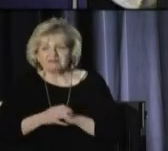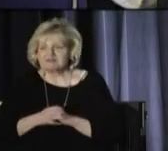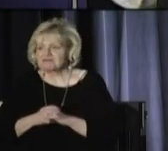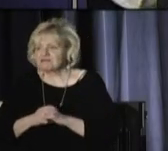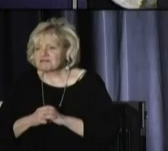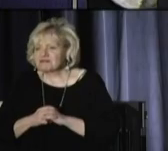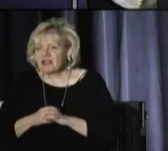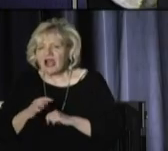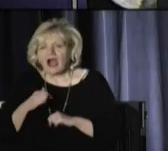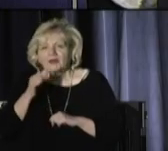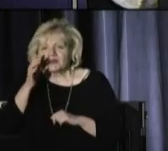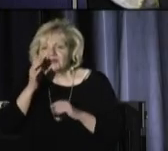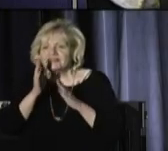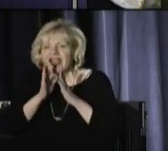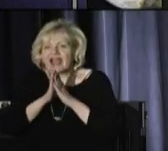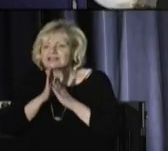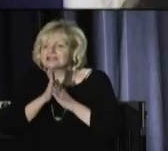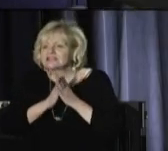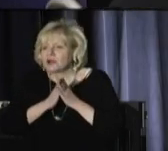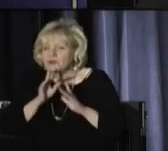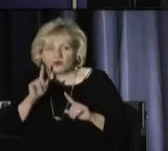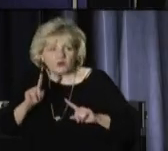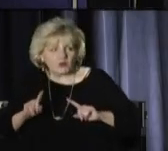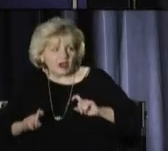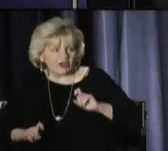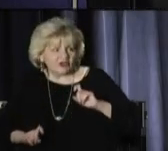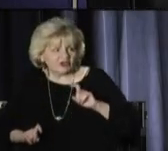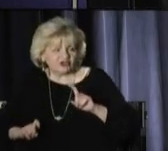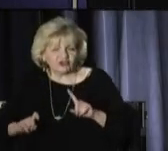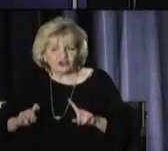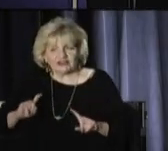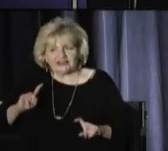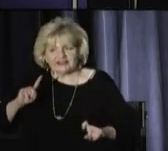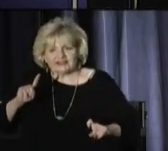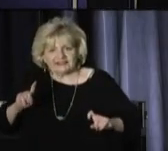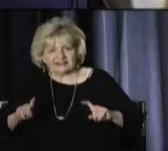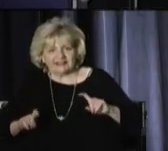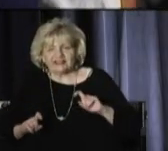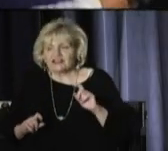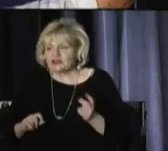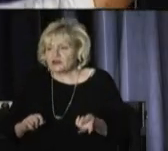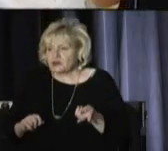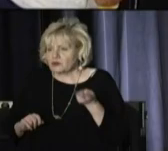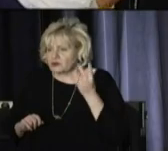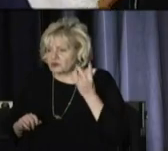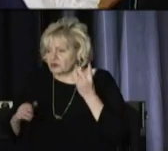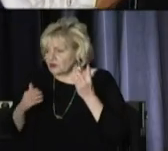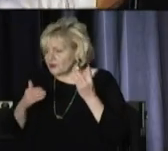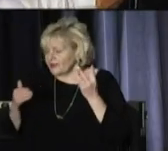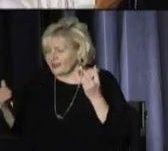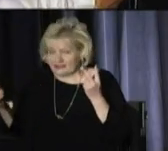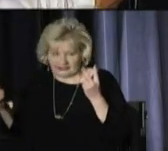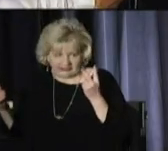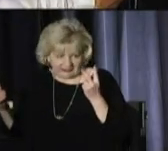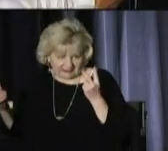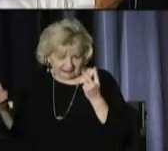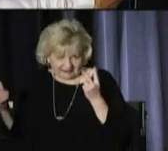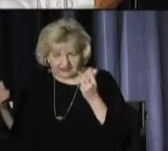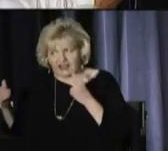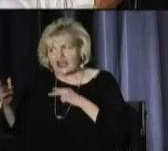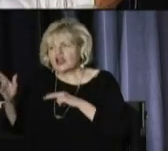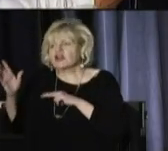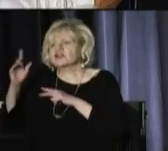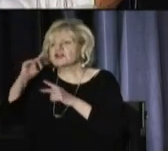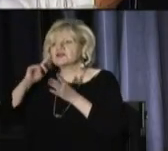ask some questions. But here's like the thing, so this is kind of like, it's two things. There's a constraint from which the questions are